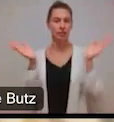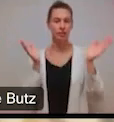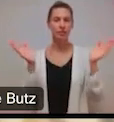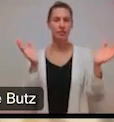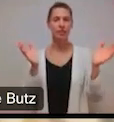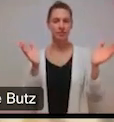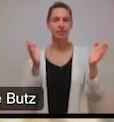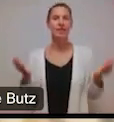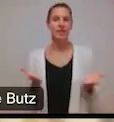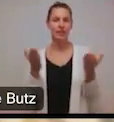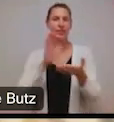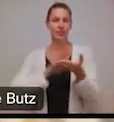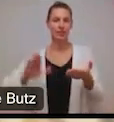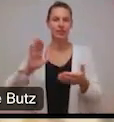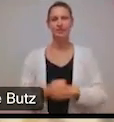through the college.